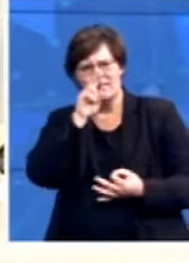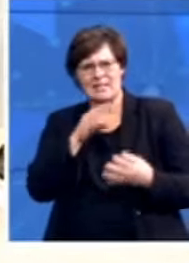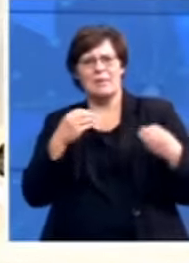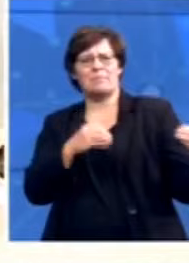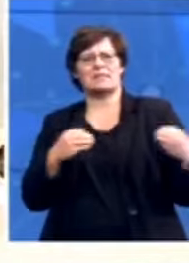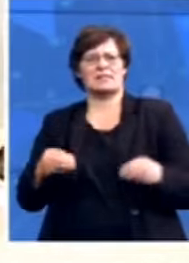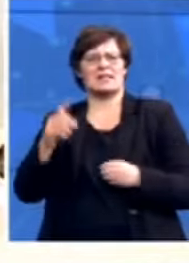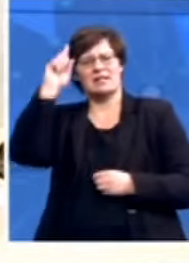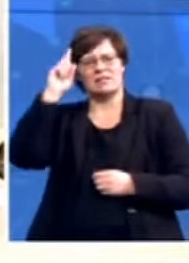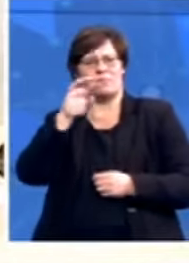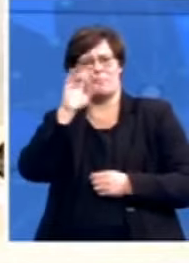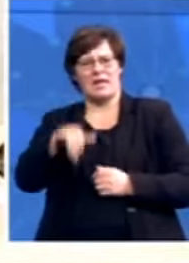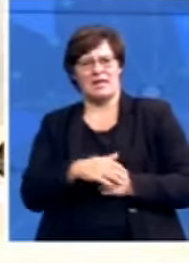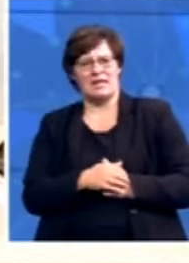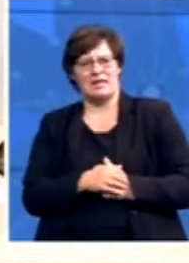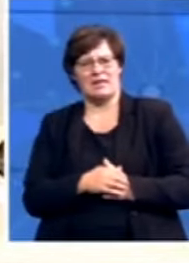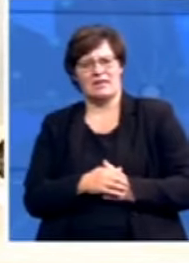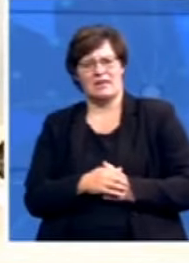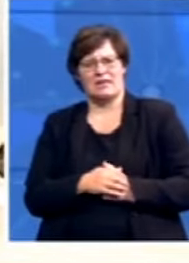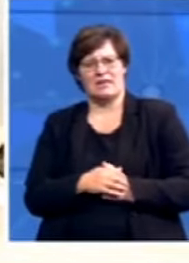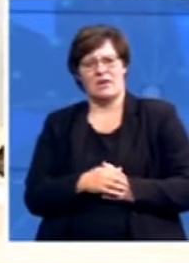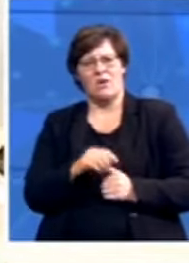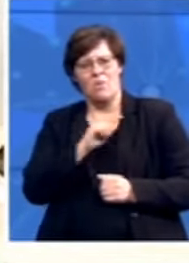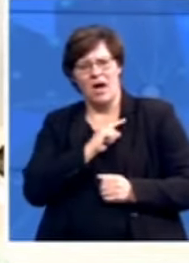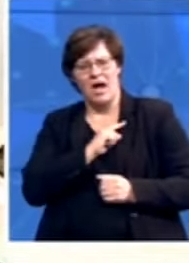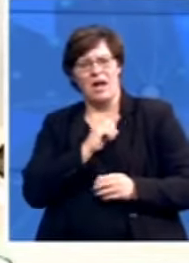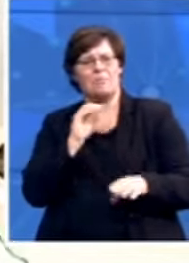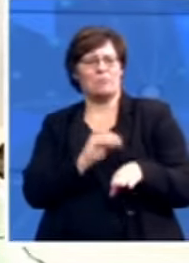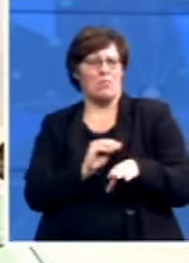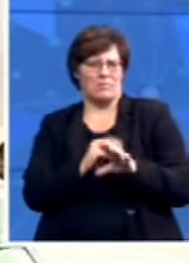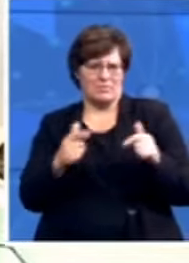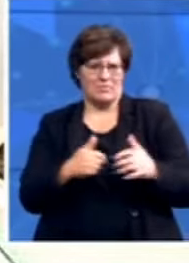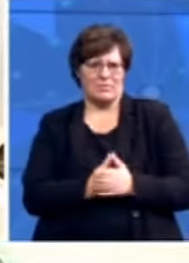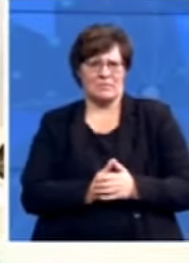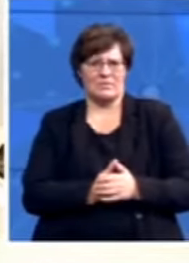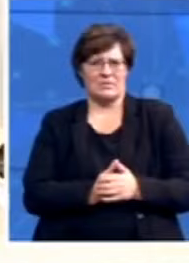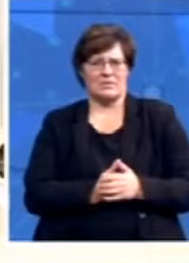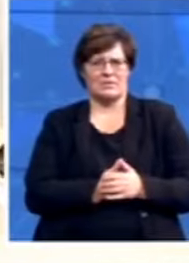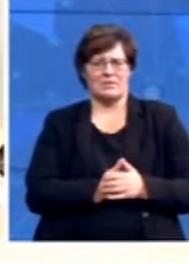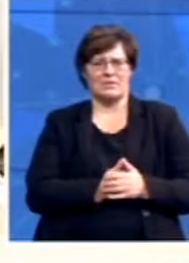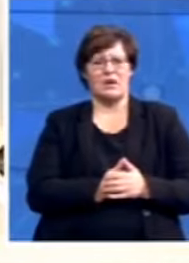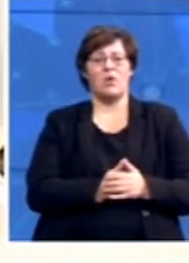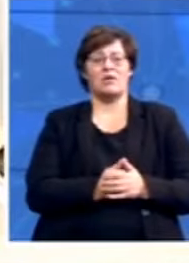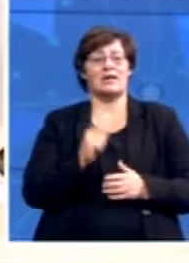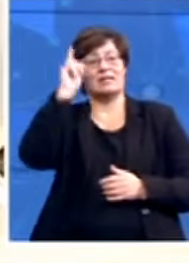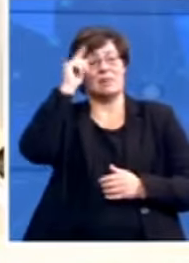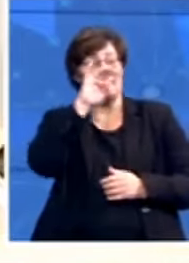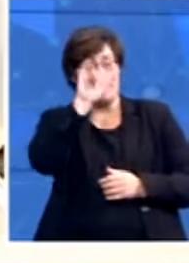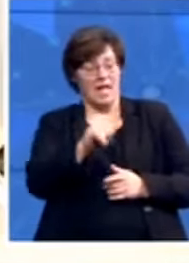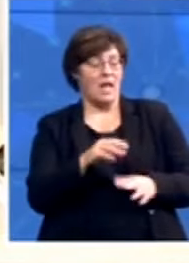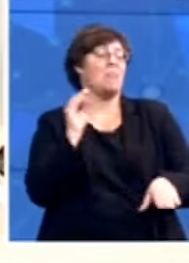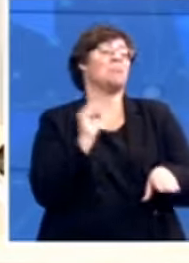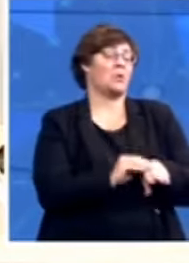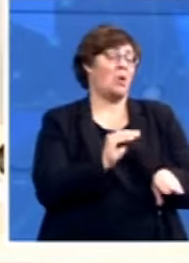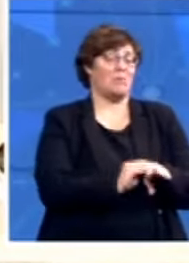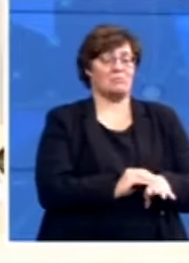these trying times? I think we face a perfect storm of issues in Nelson Mandela Bay. In terms of all businesses, both